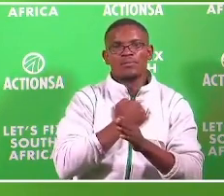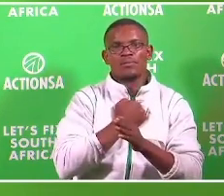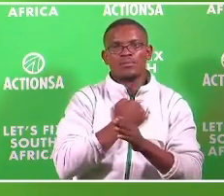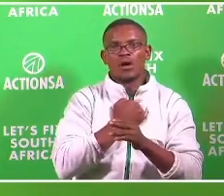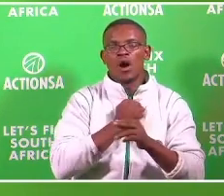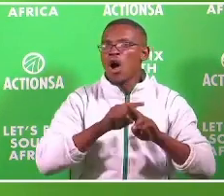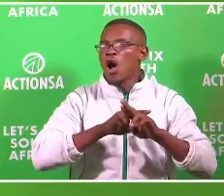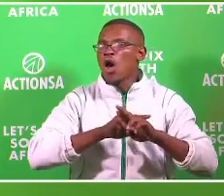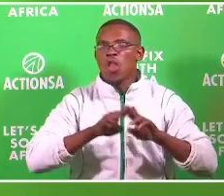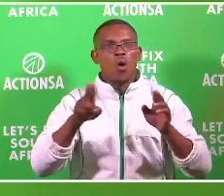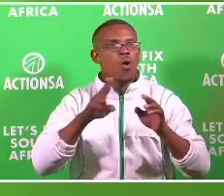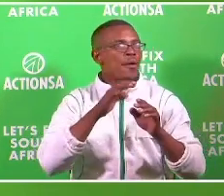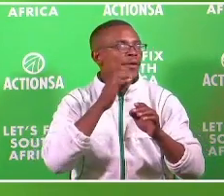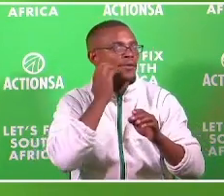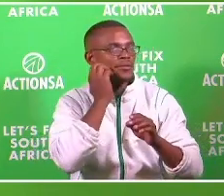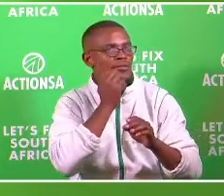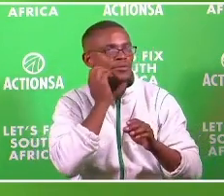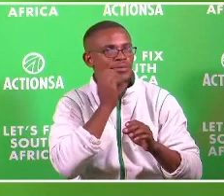no excuses.